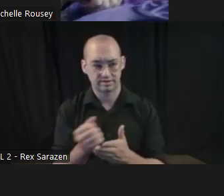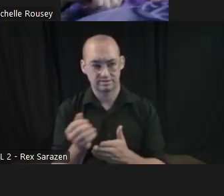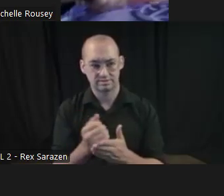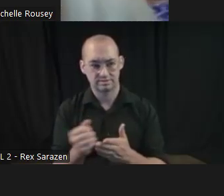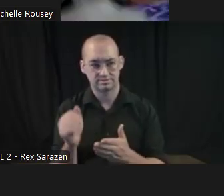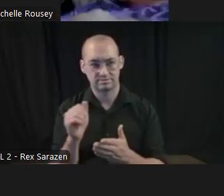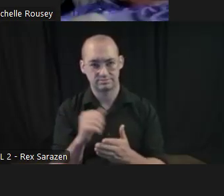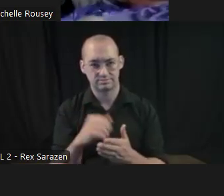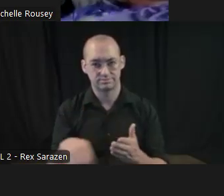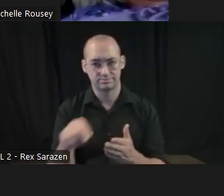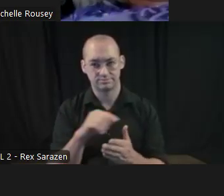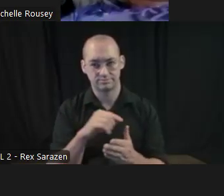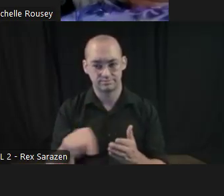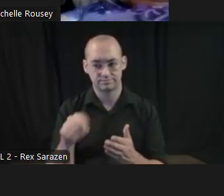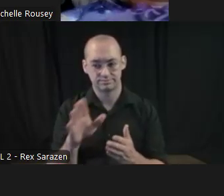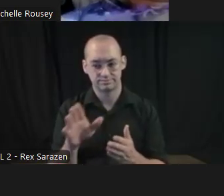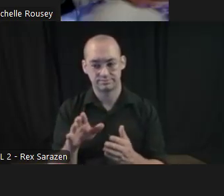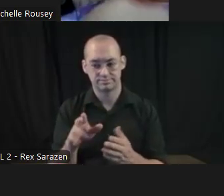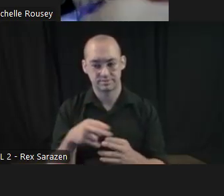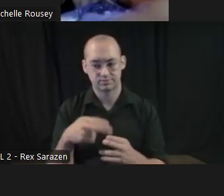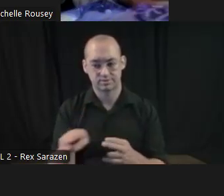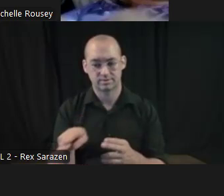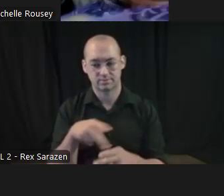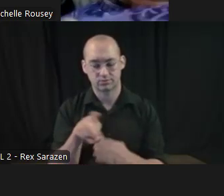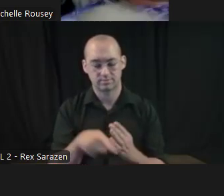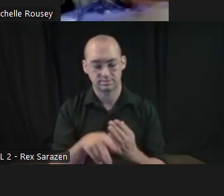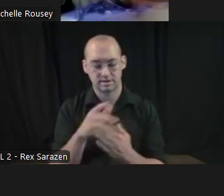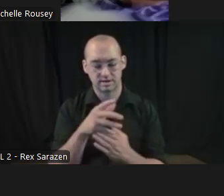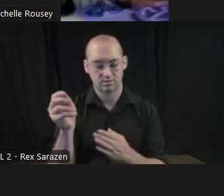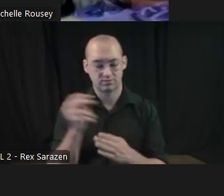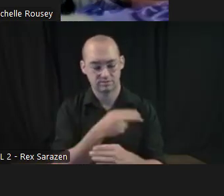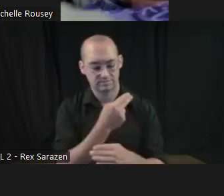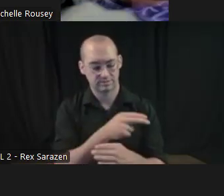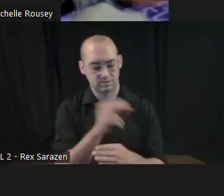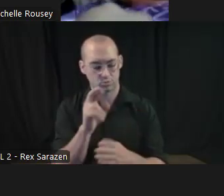these tentative programs out of the hospital or plan